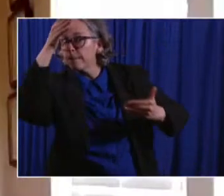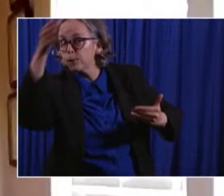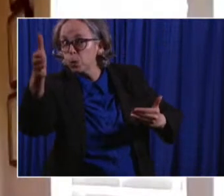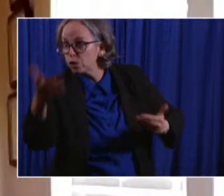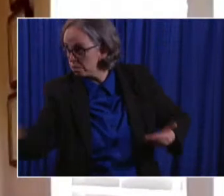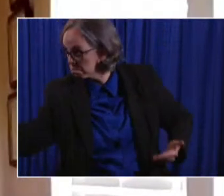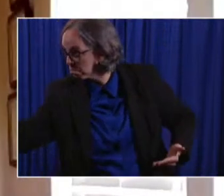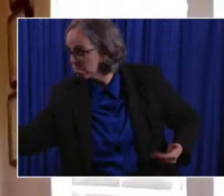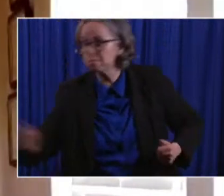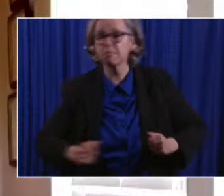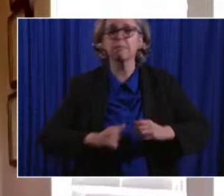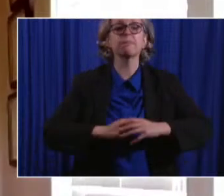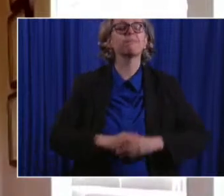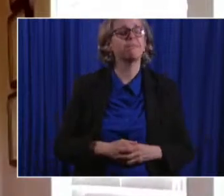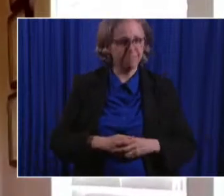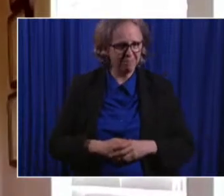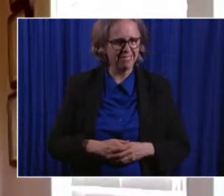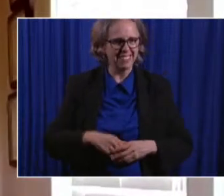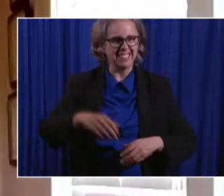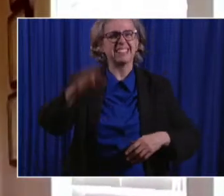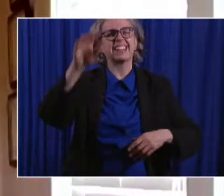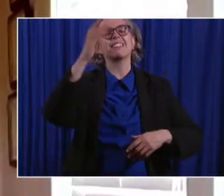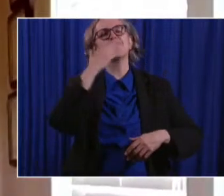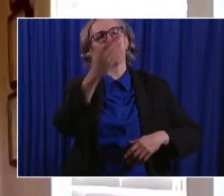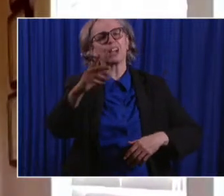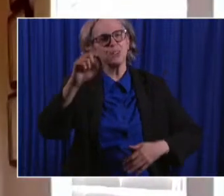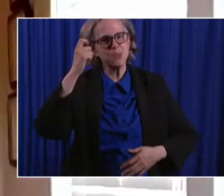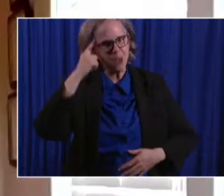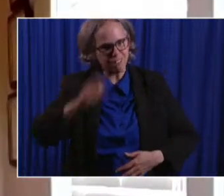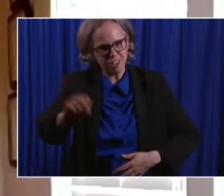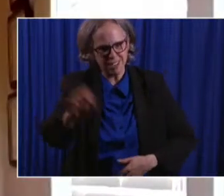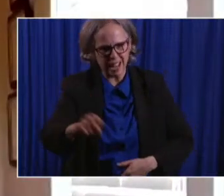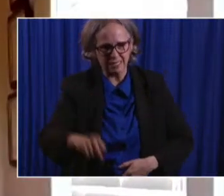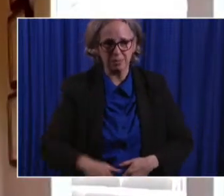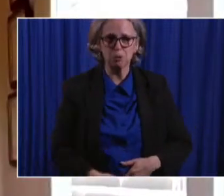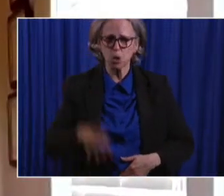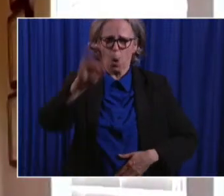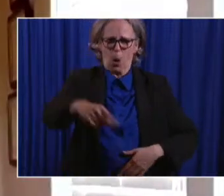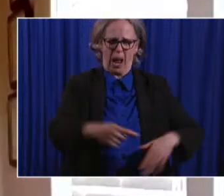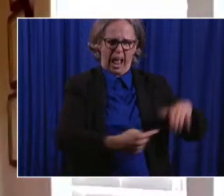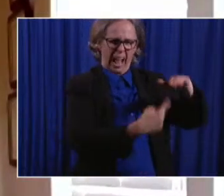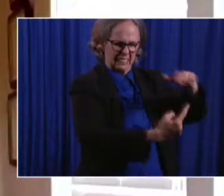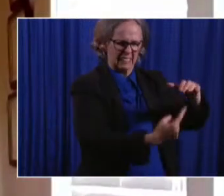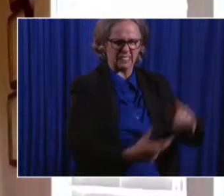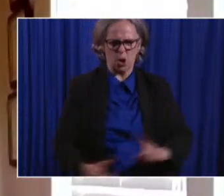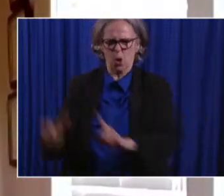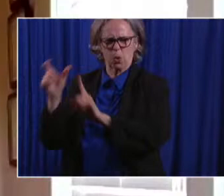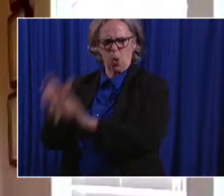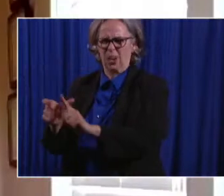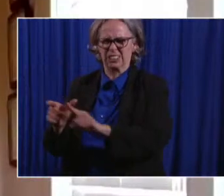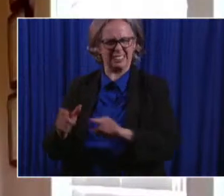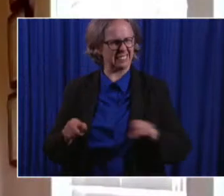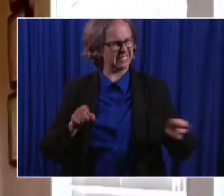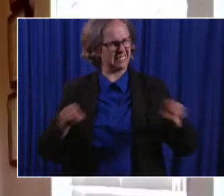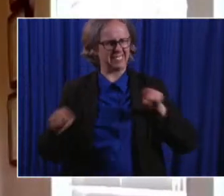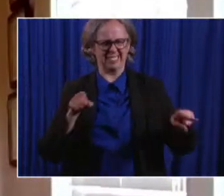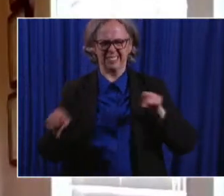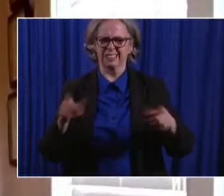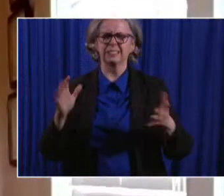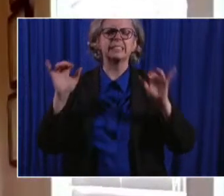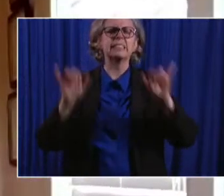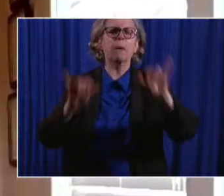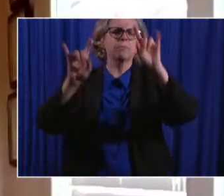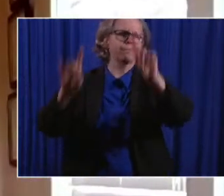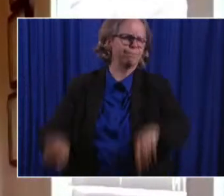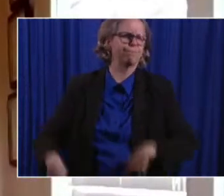Thank you very much, Governor. As you noted, isolation and quarantine have been around a very long time. In fact, you'll find